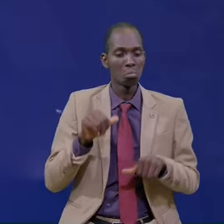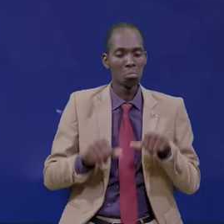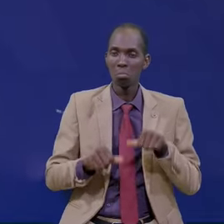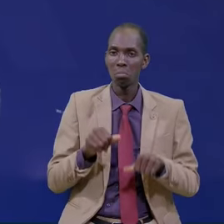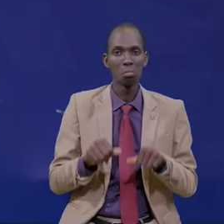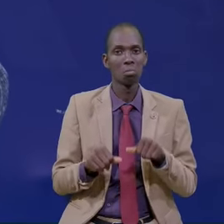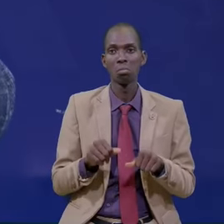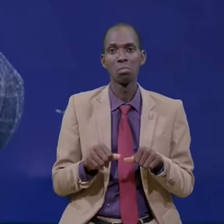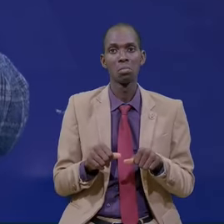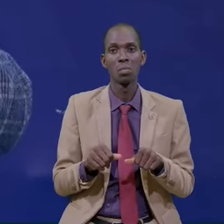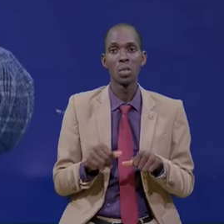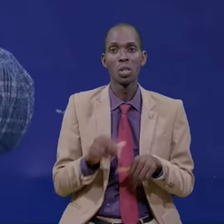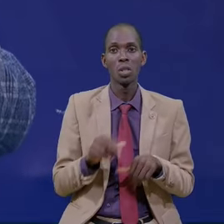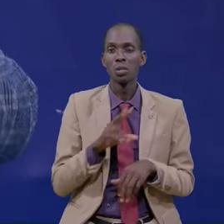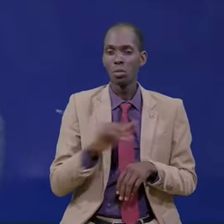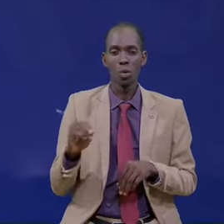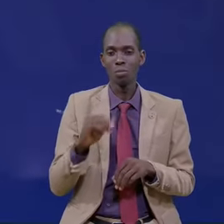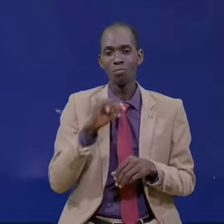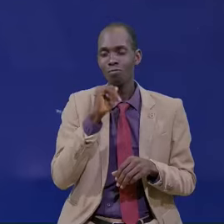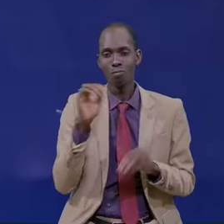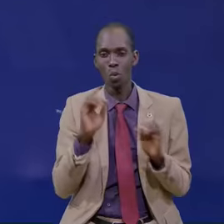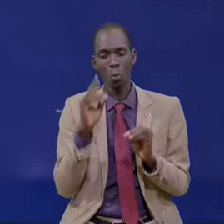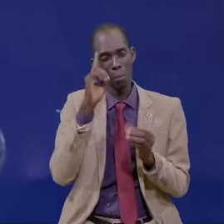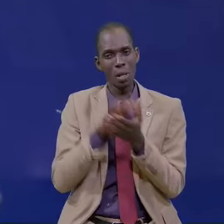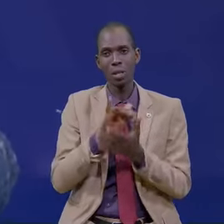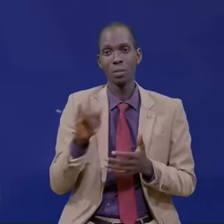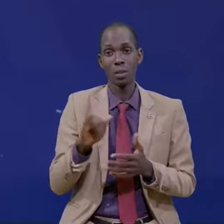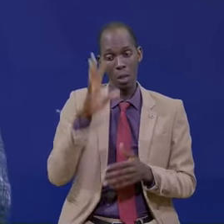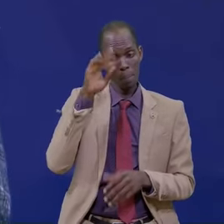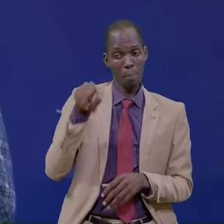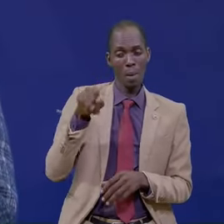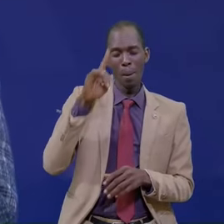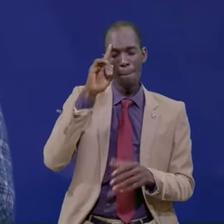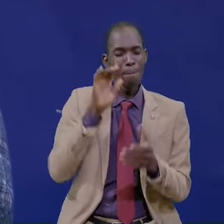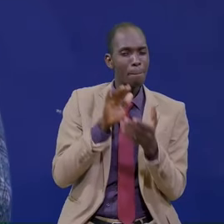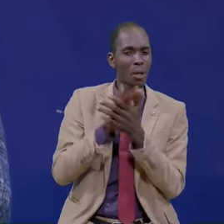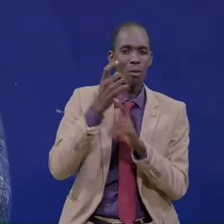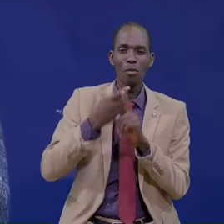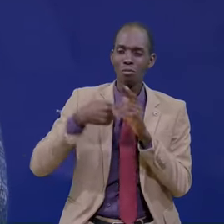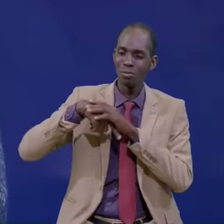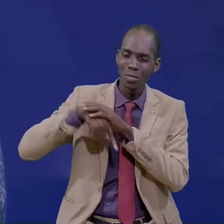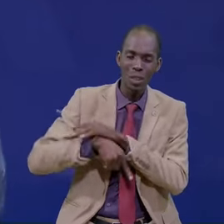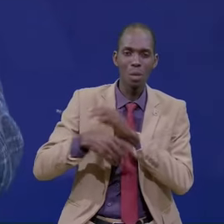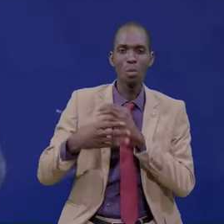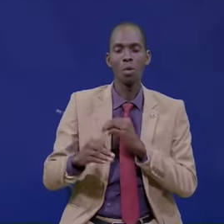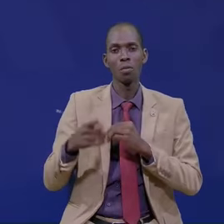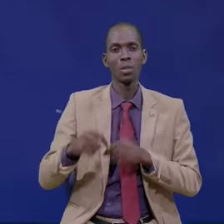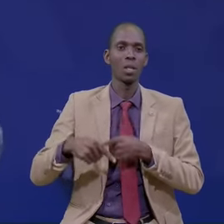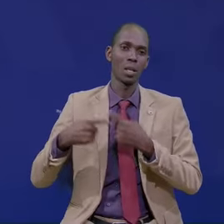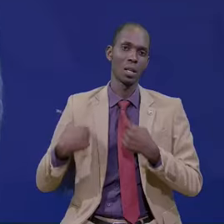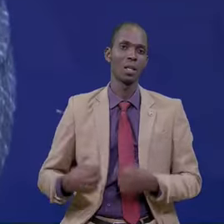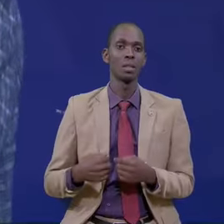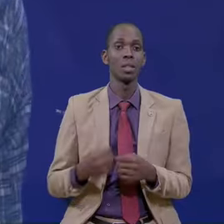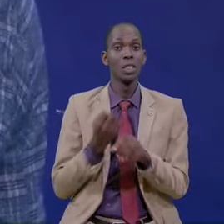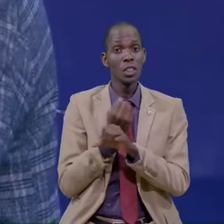saved no believe he believe from the death of his s